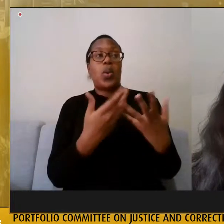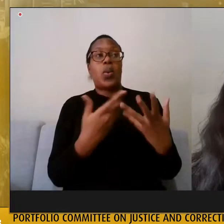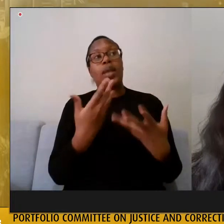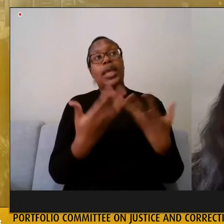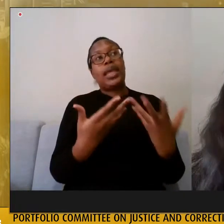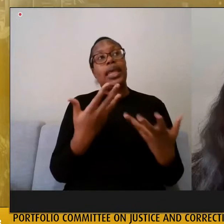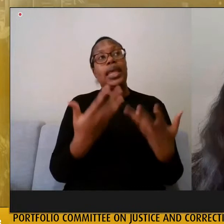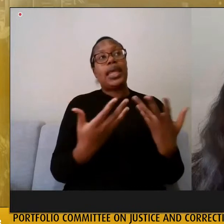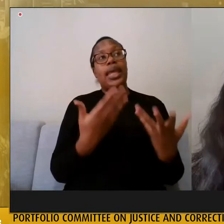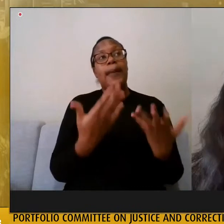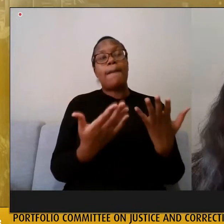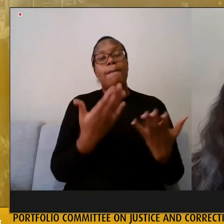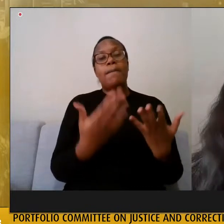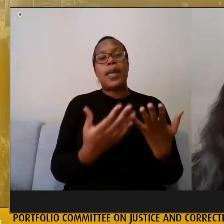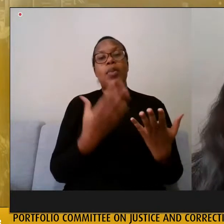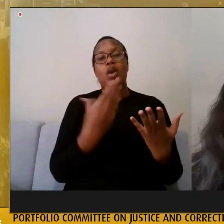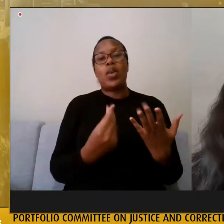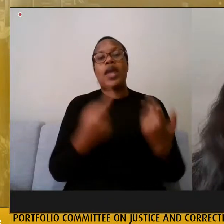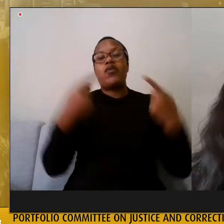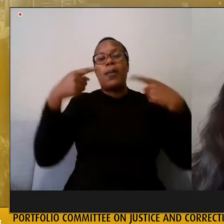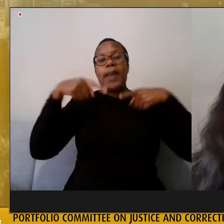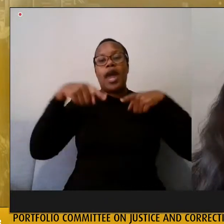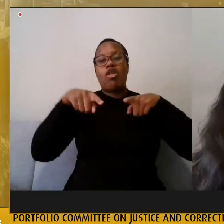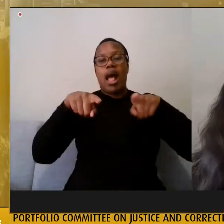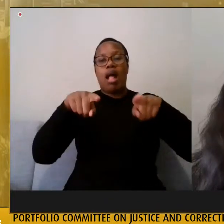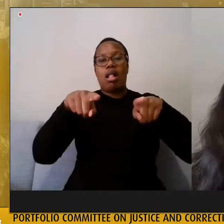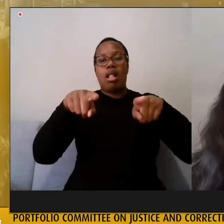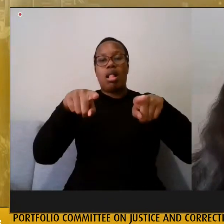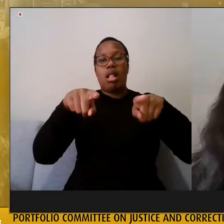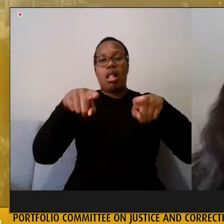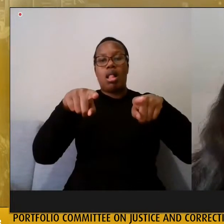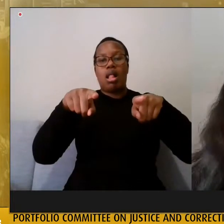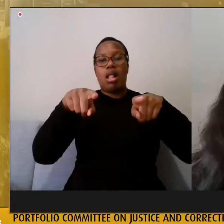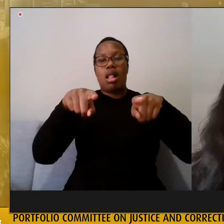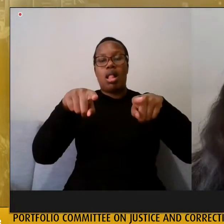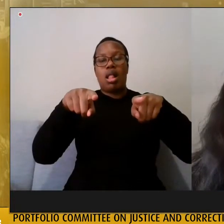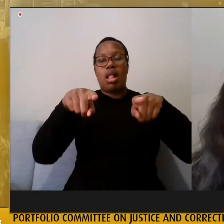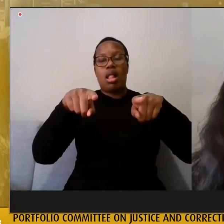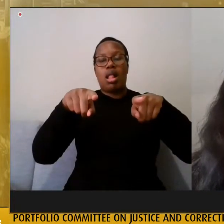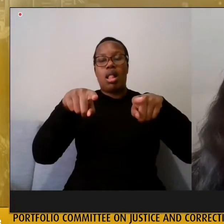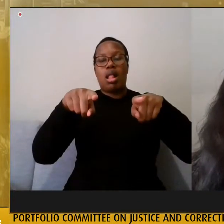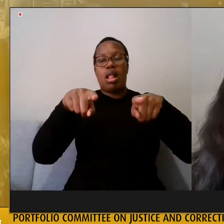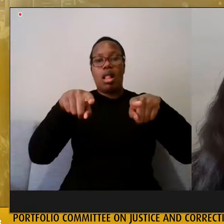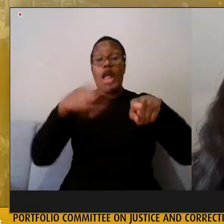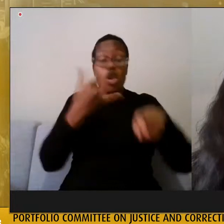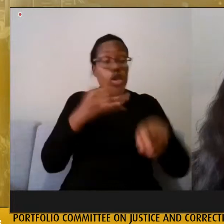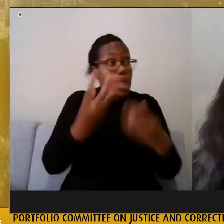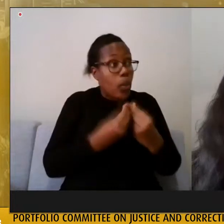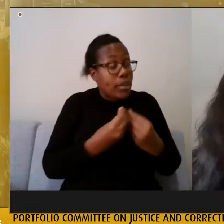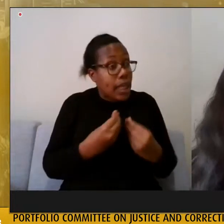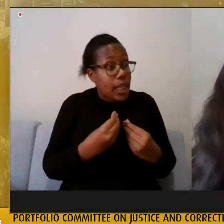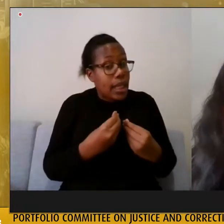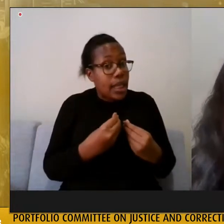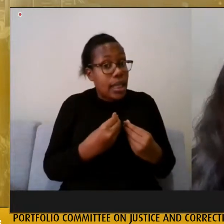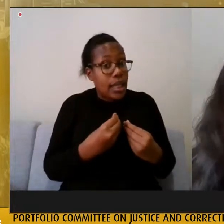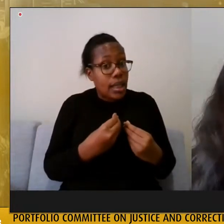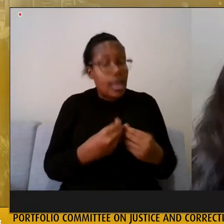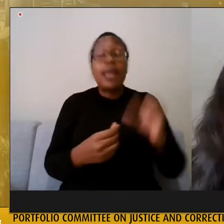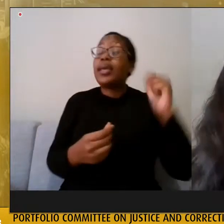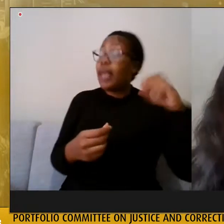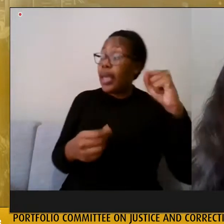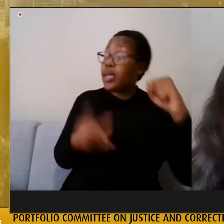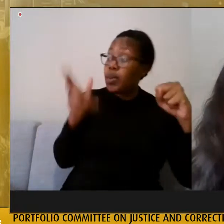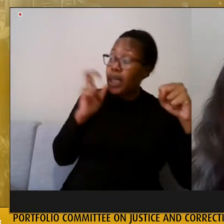can have a parallel. We can have, are you still with me? A parallel, we hear